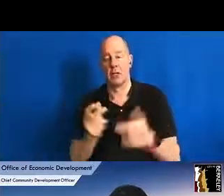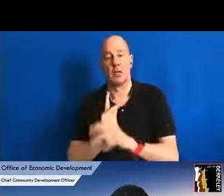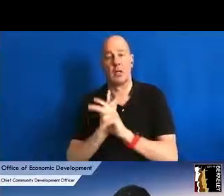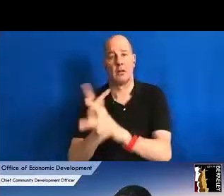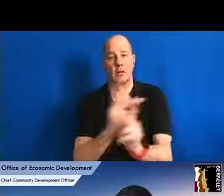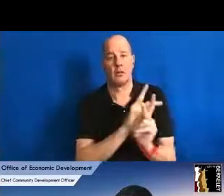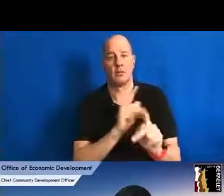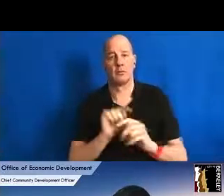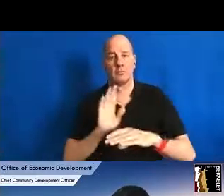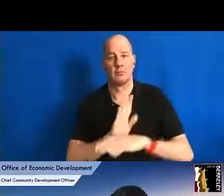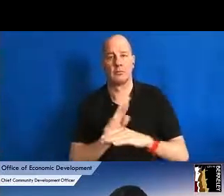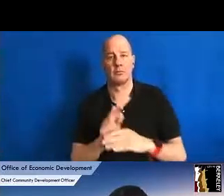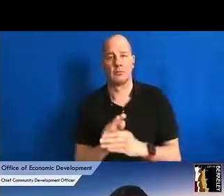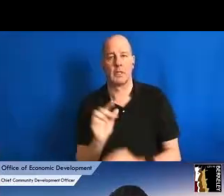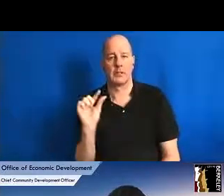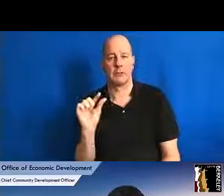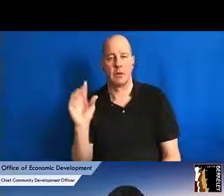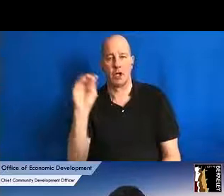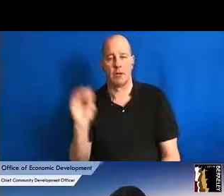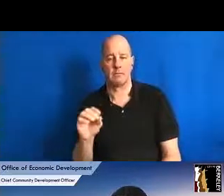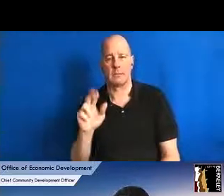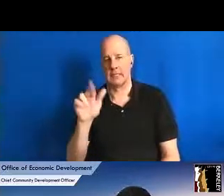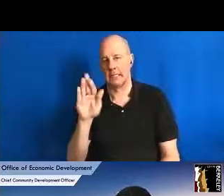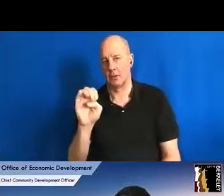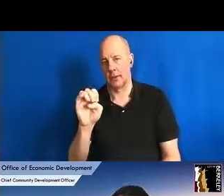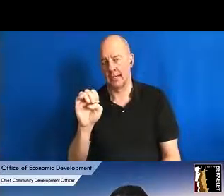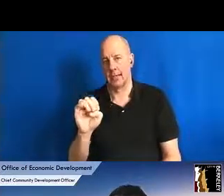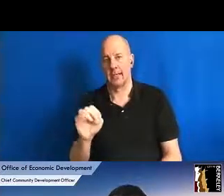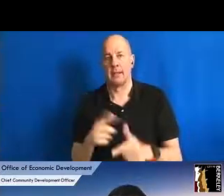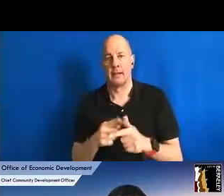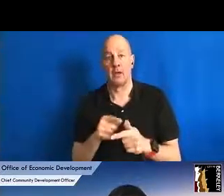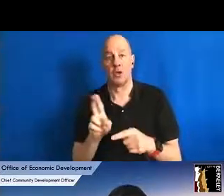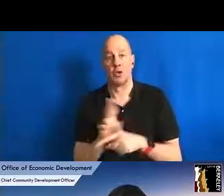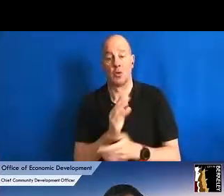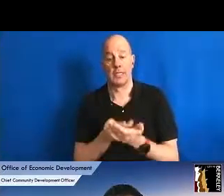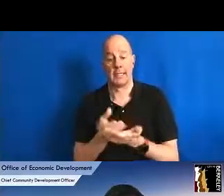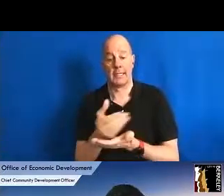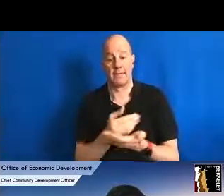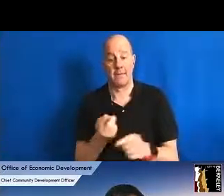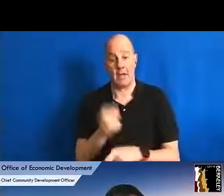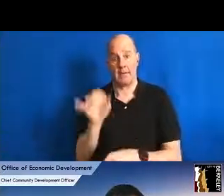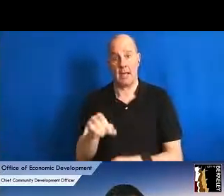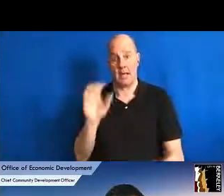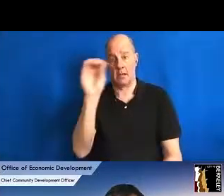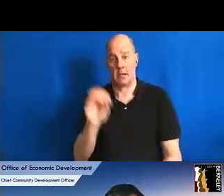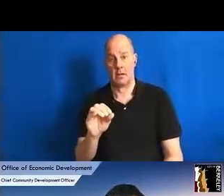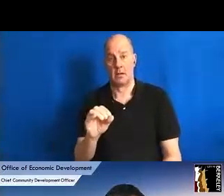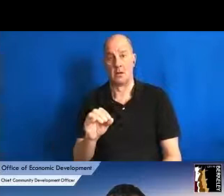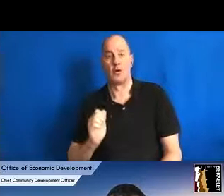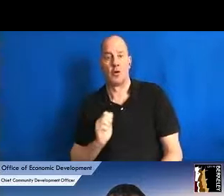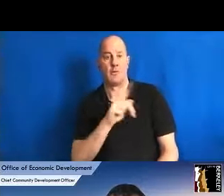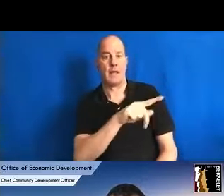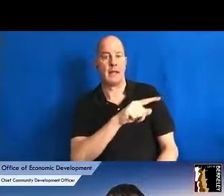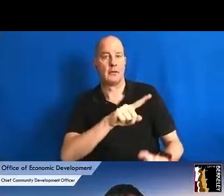a small percentage rate, and we use the income that we generate from that percentage to revolve the loan fund and create